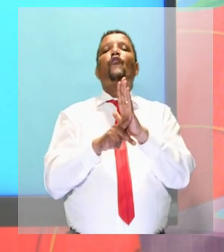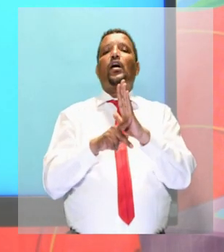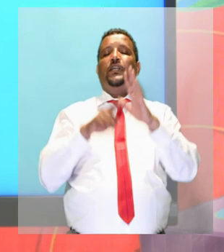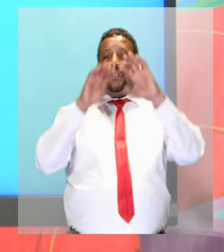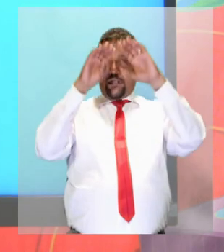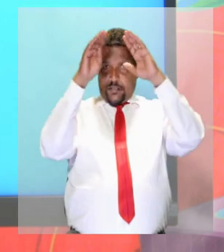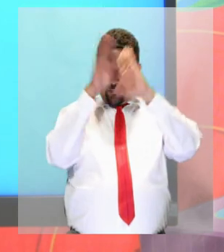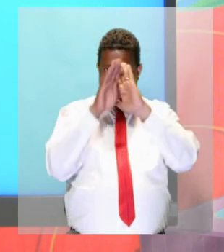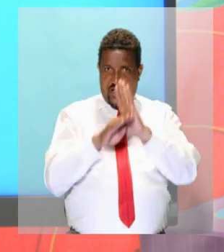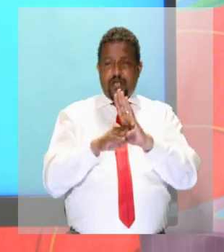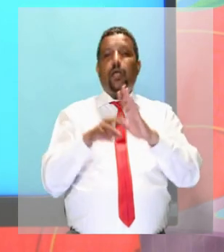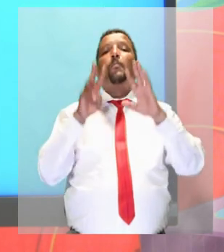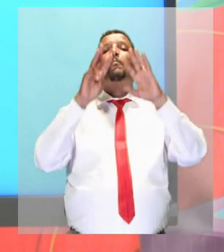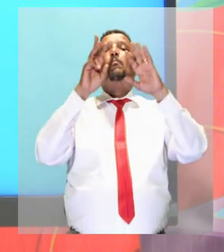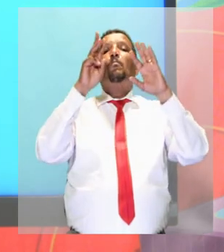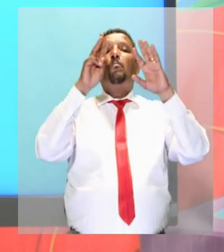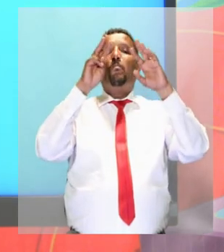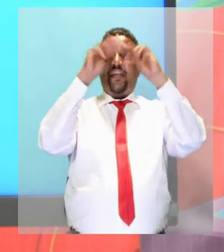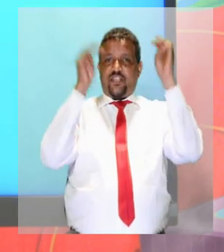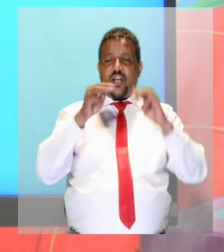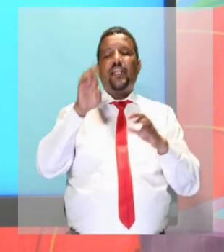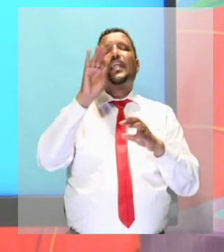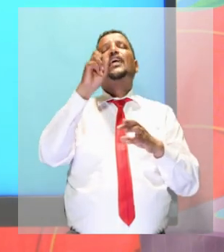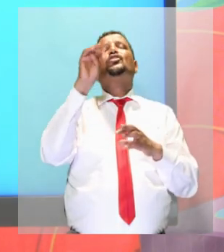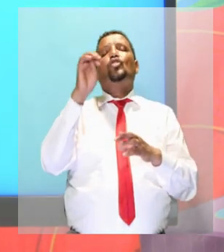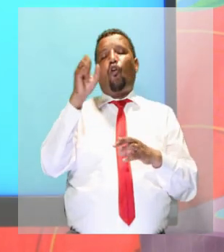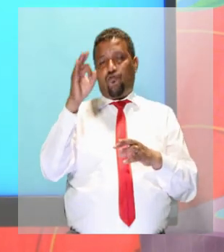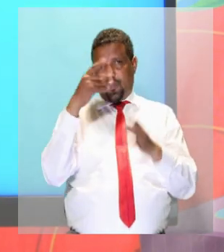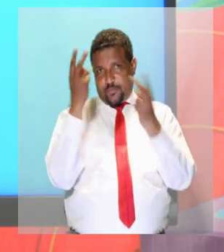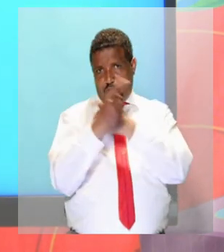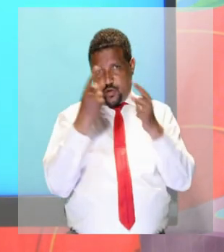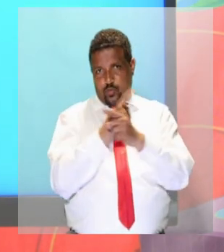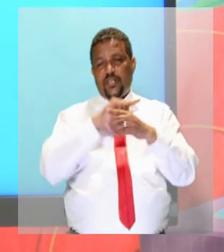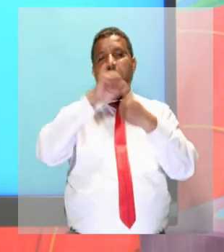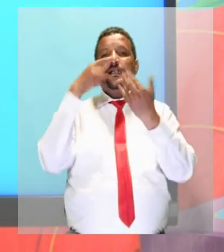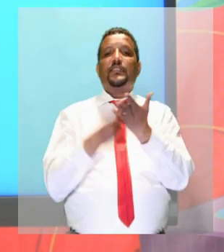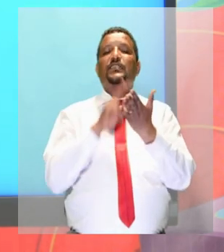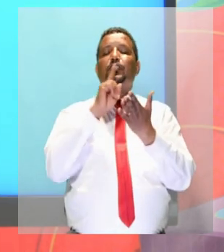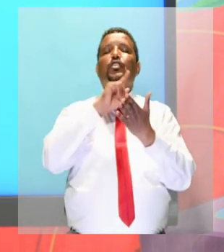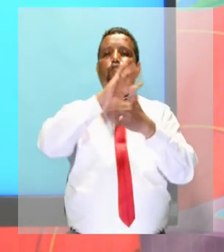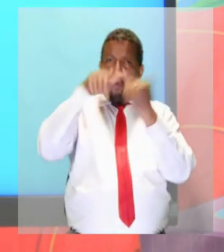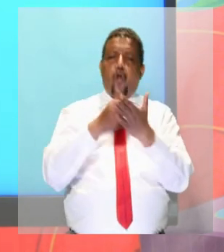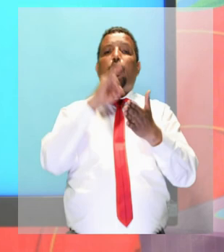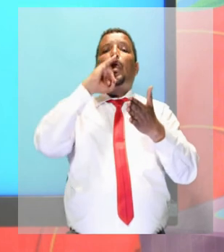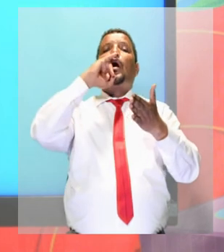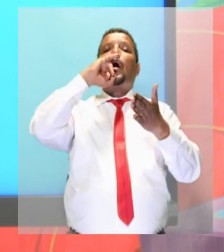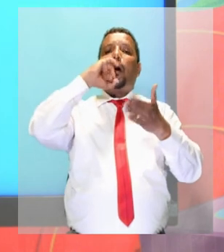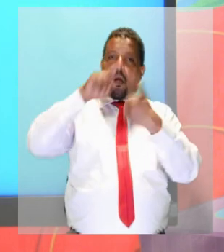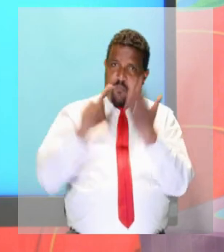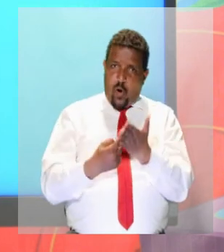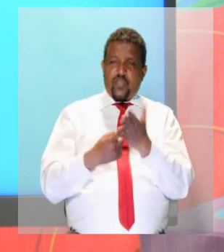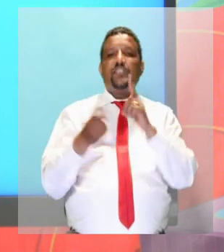substitution. This is all about the second